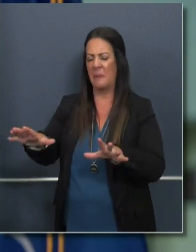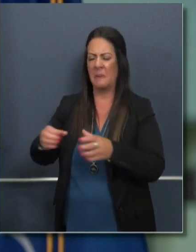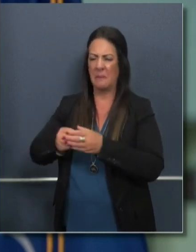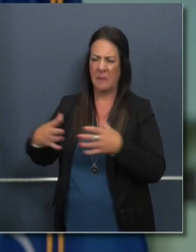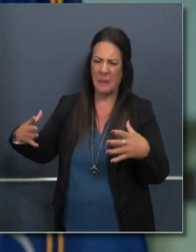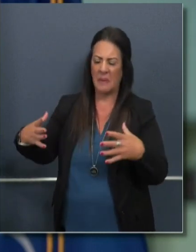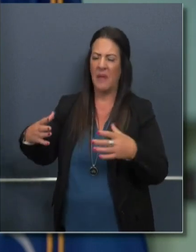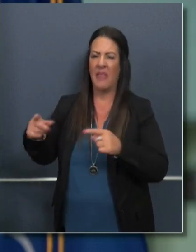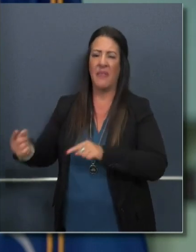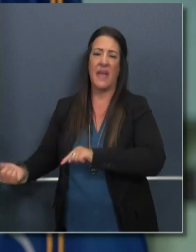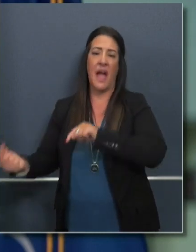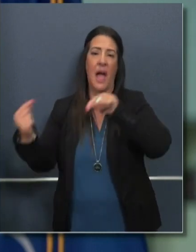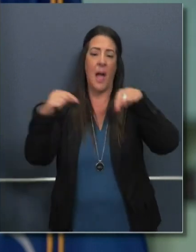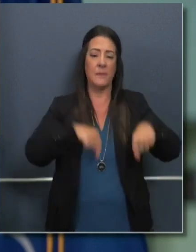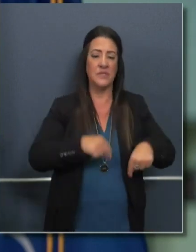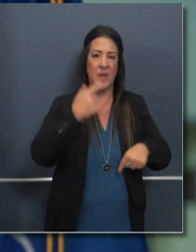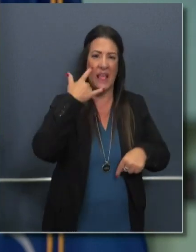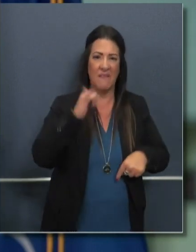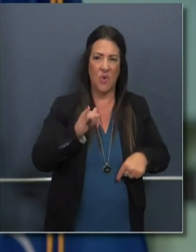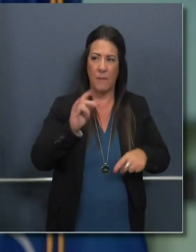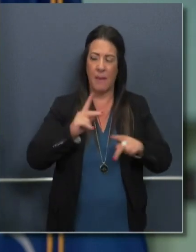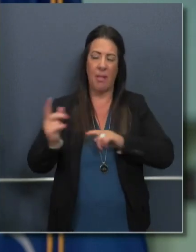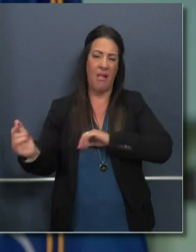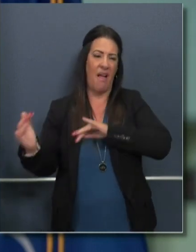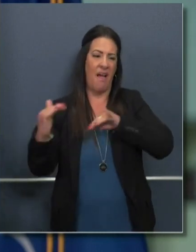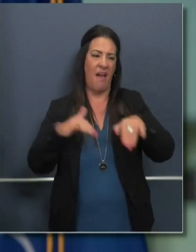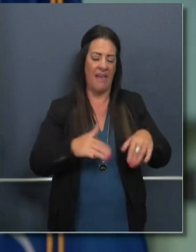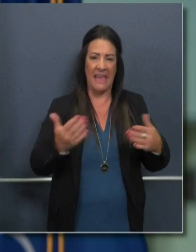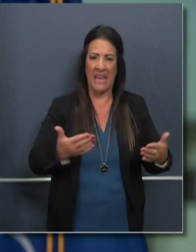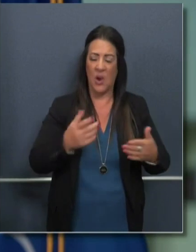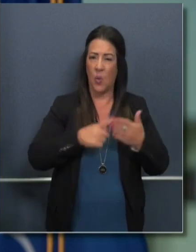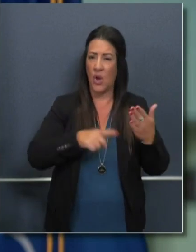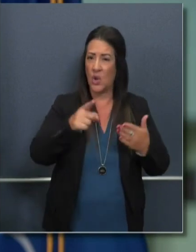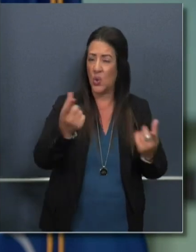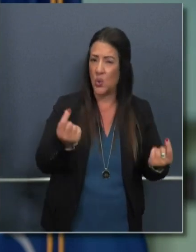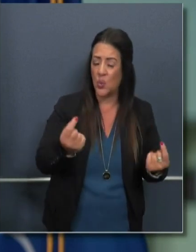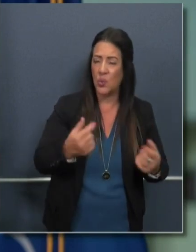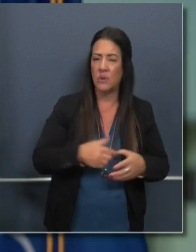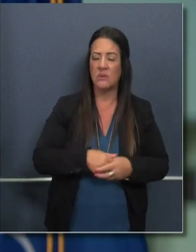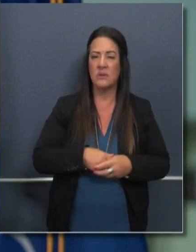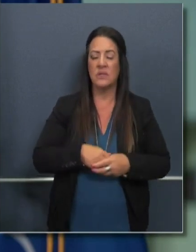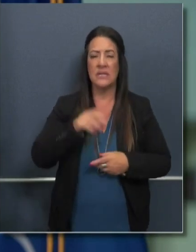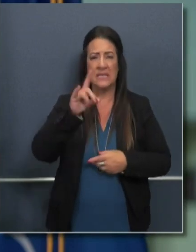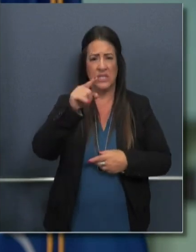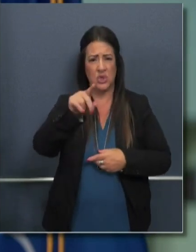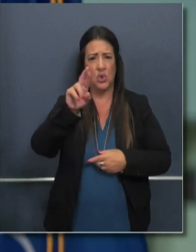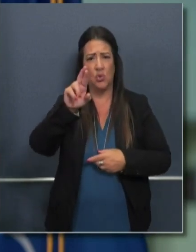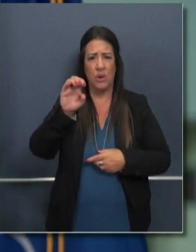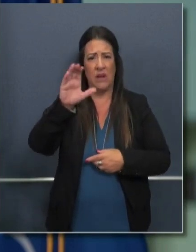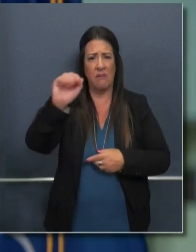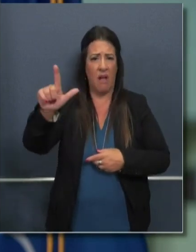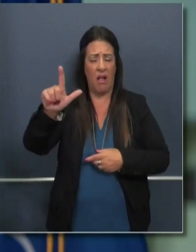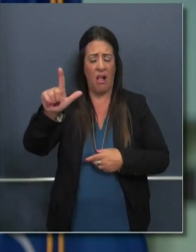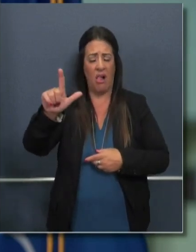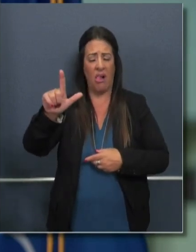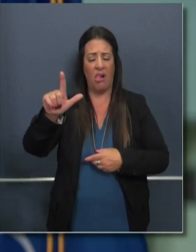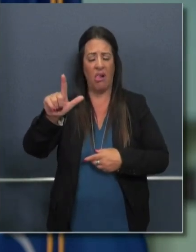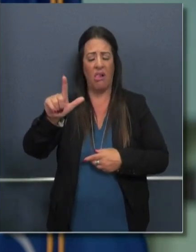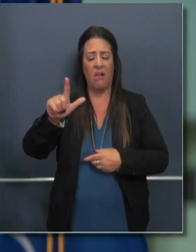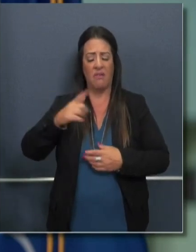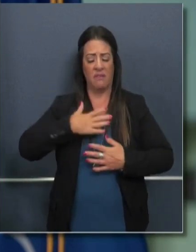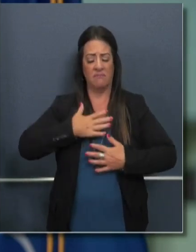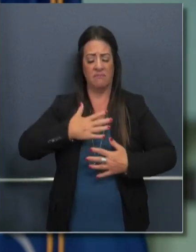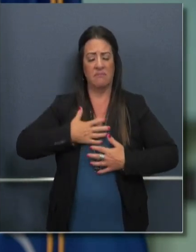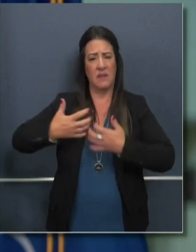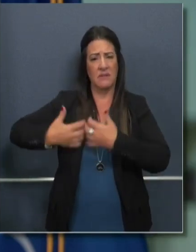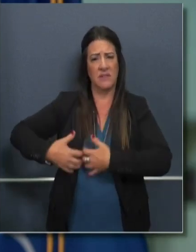California? That's my first question. And the second one is, have you recalled the ventilators that we have in